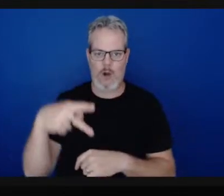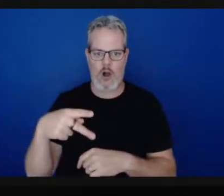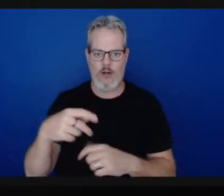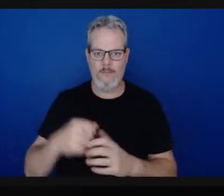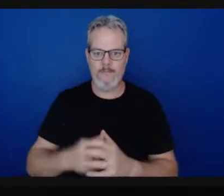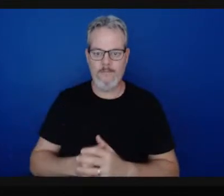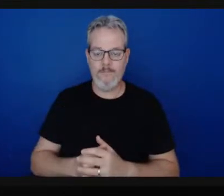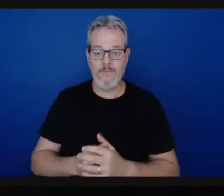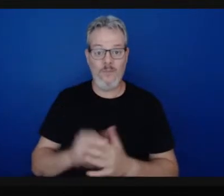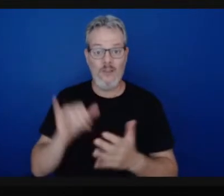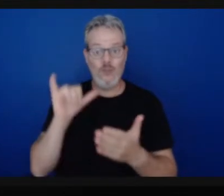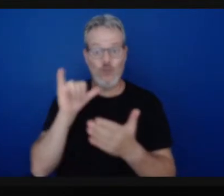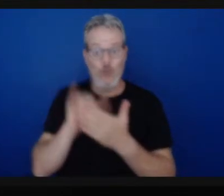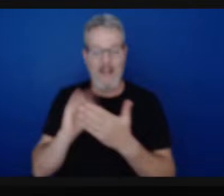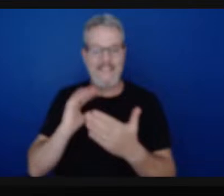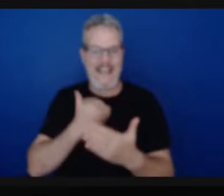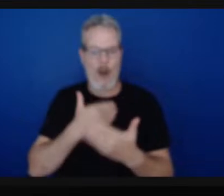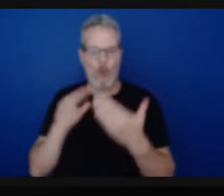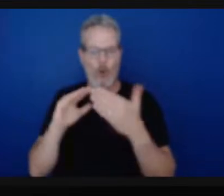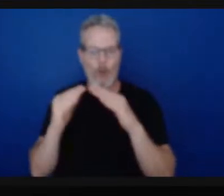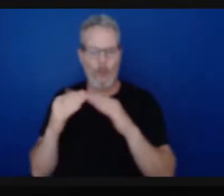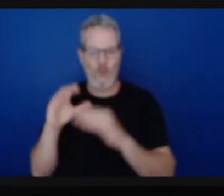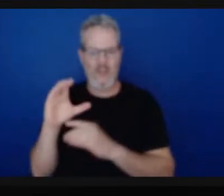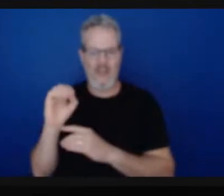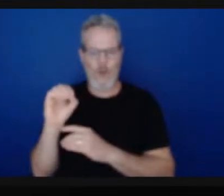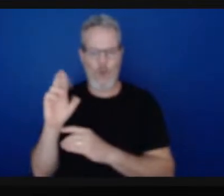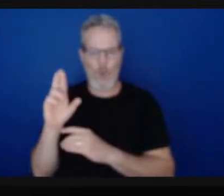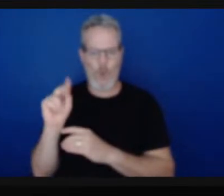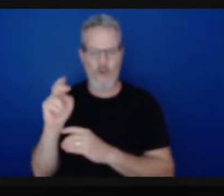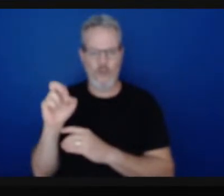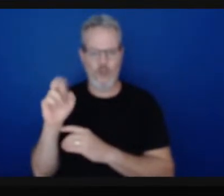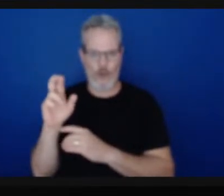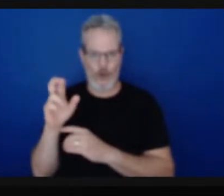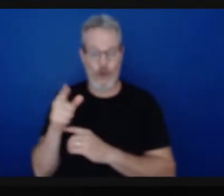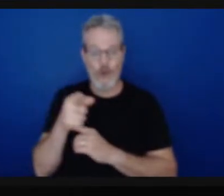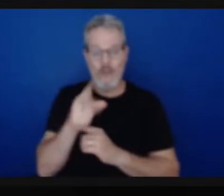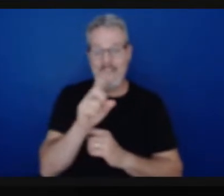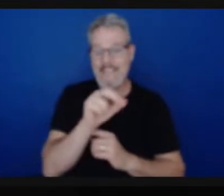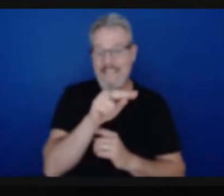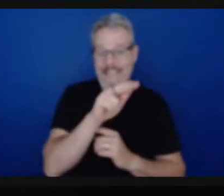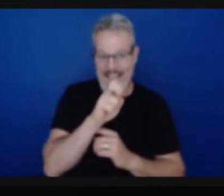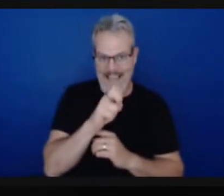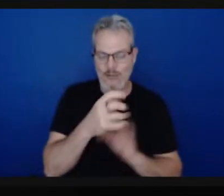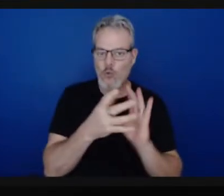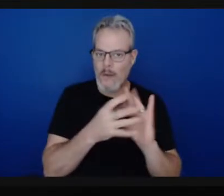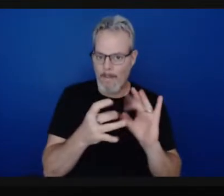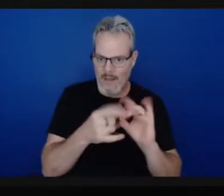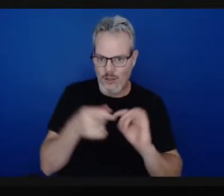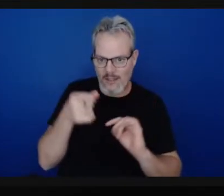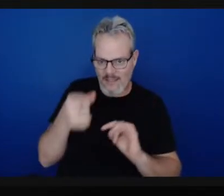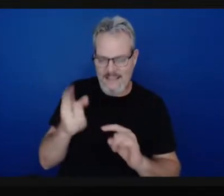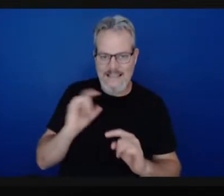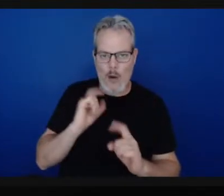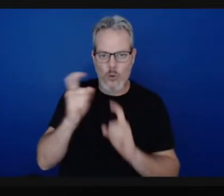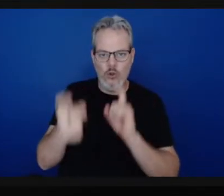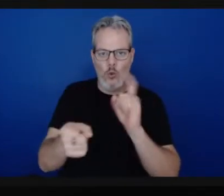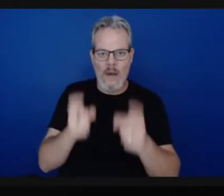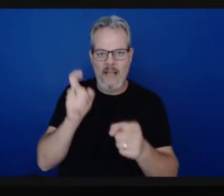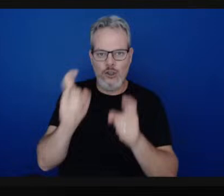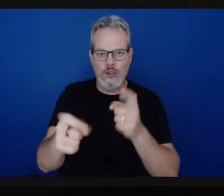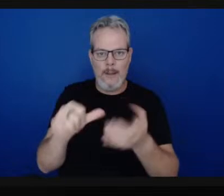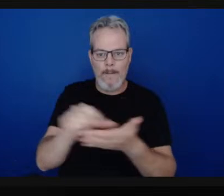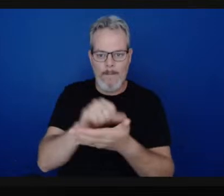So that is Community Corner. As Dane mentioned earlier, this is our donation page at